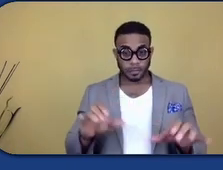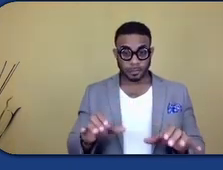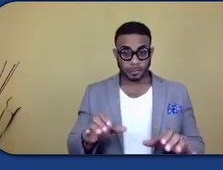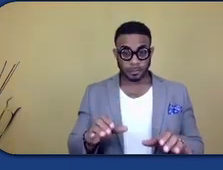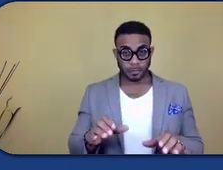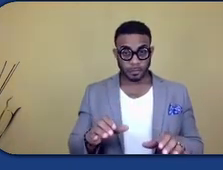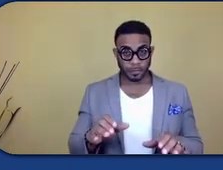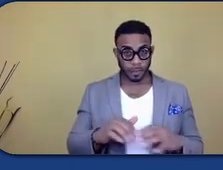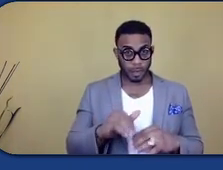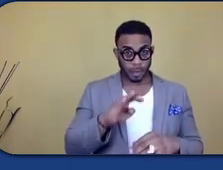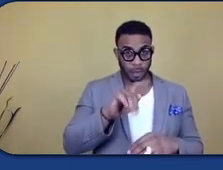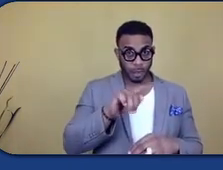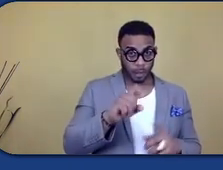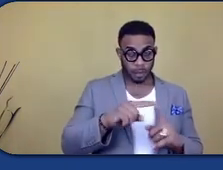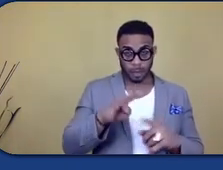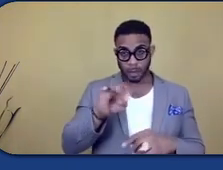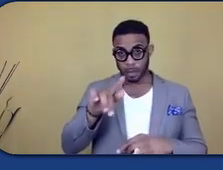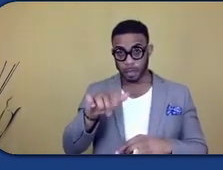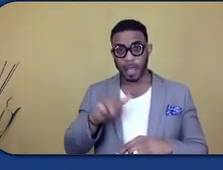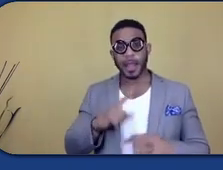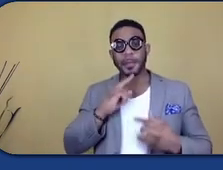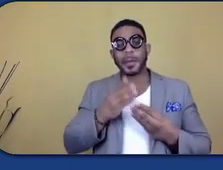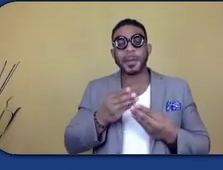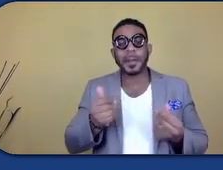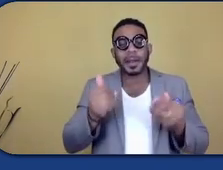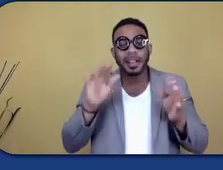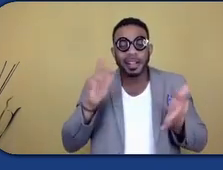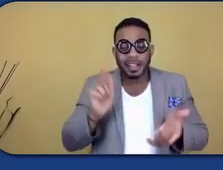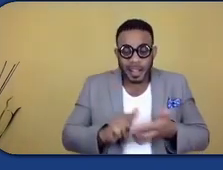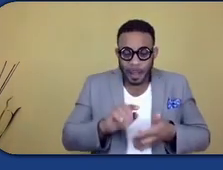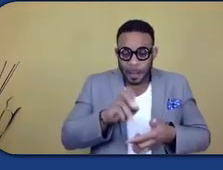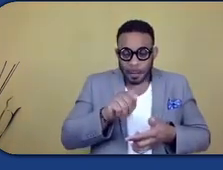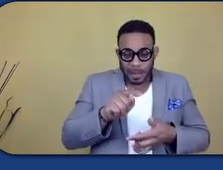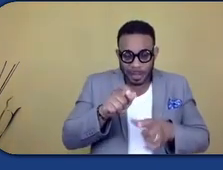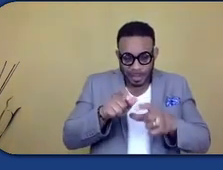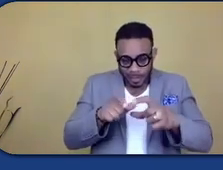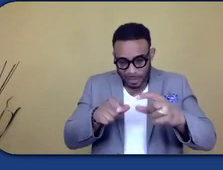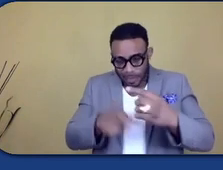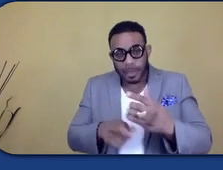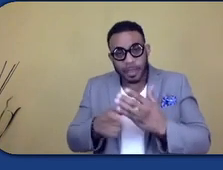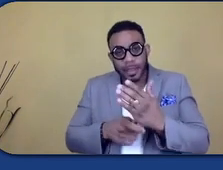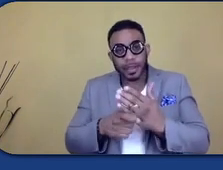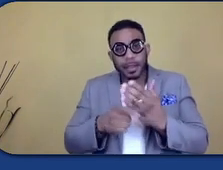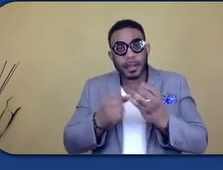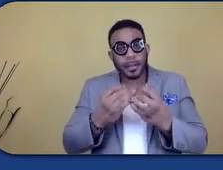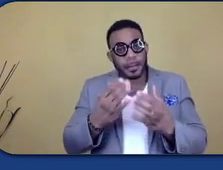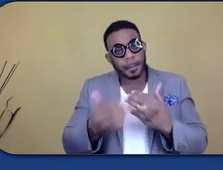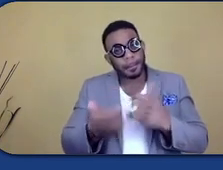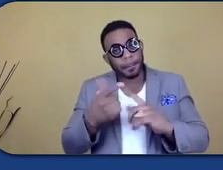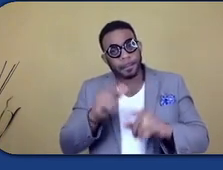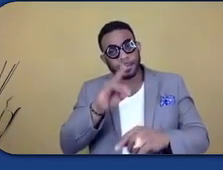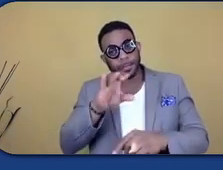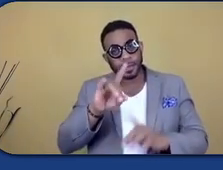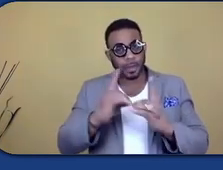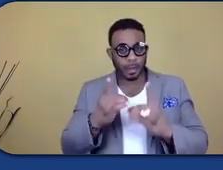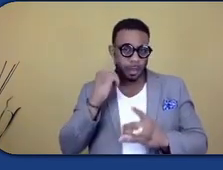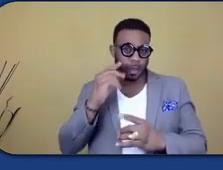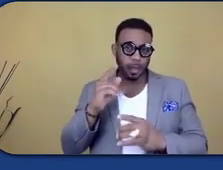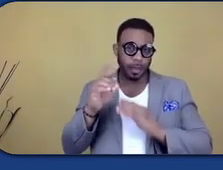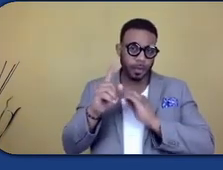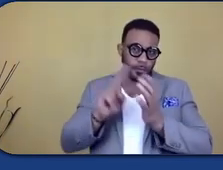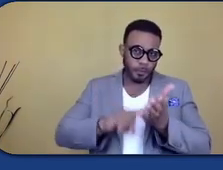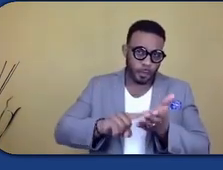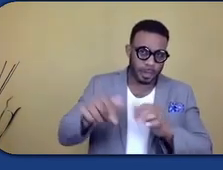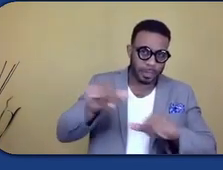Another thing that I will be doing with Bullets to Books is that I will be melting down bullet casings, the vast majority of which come from the